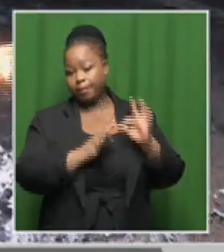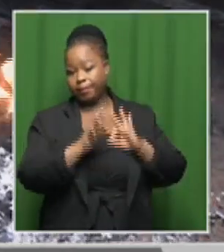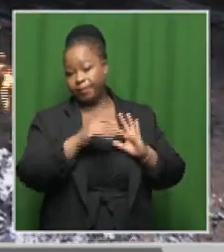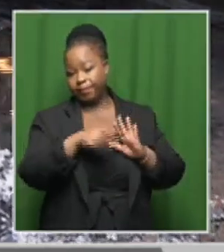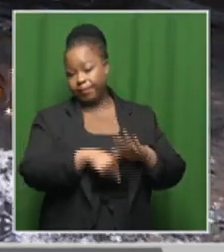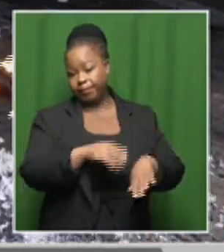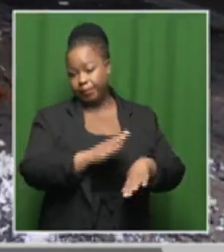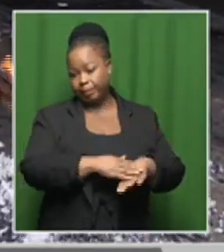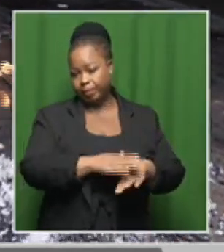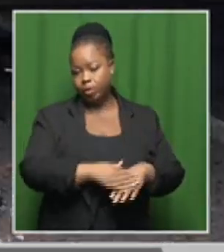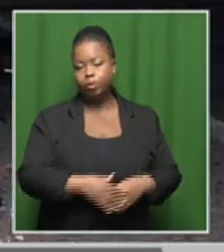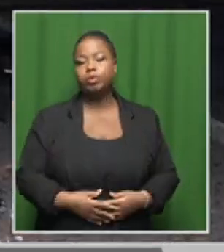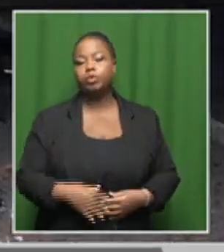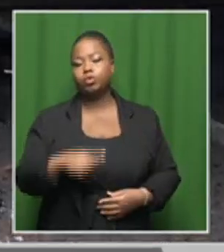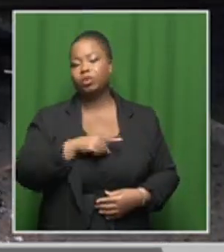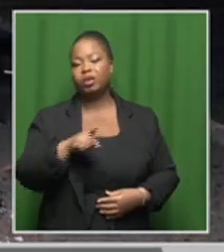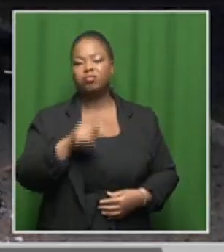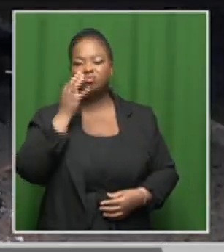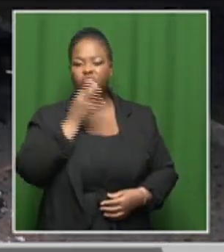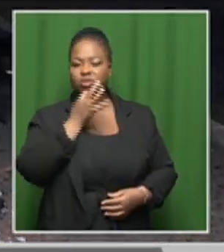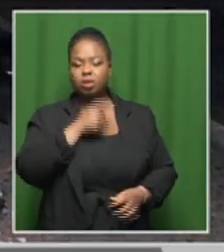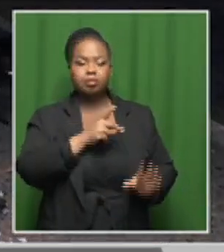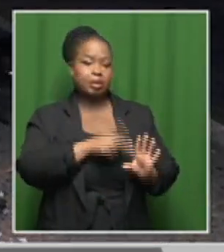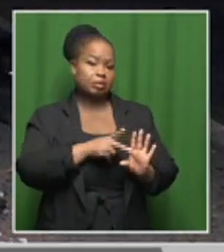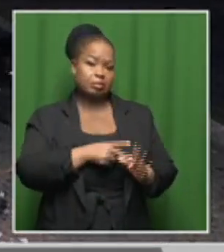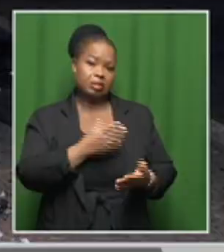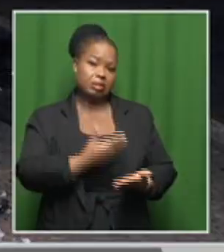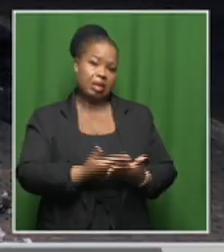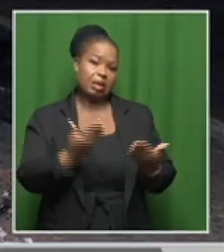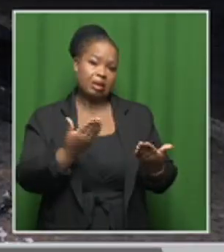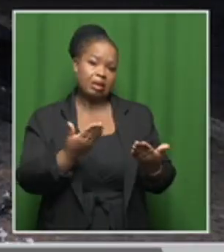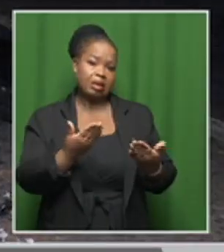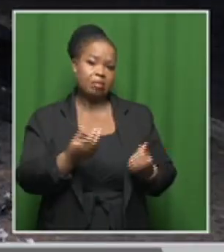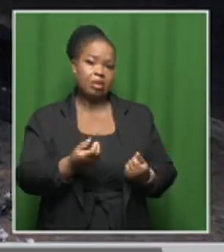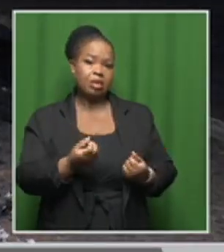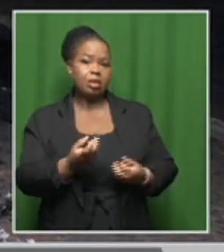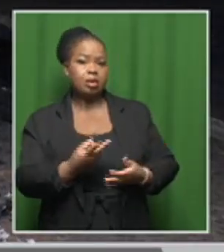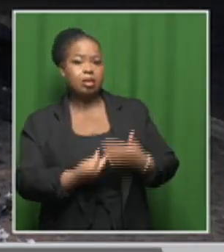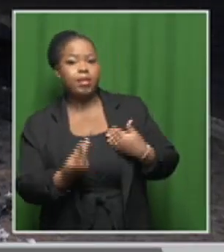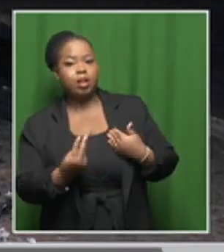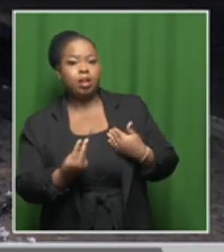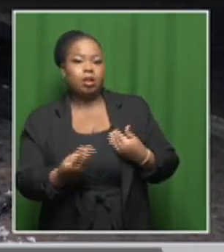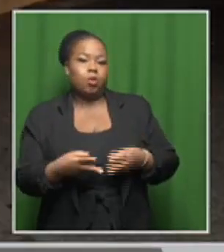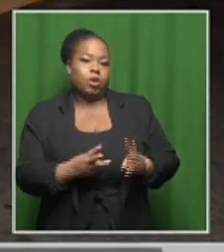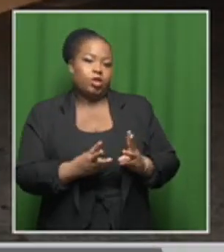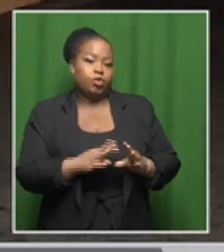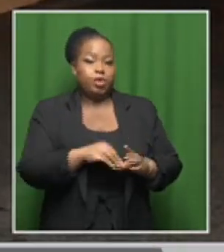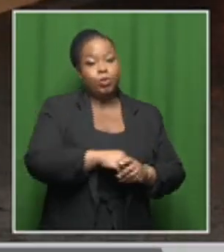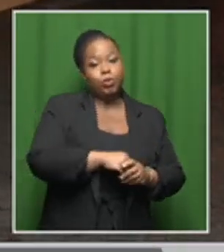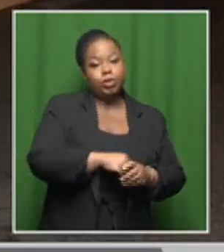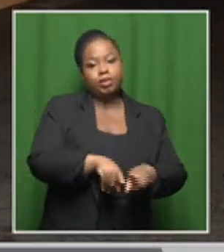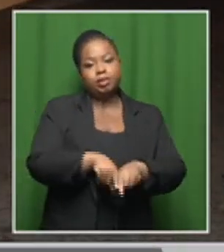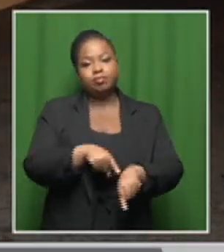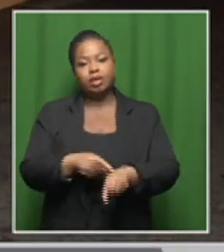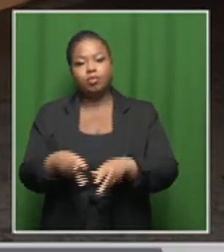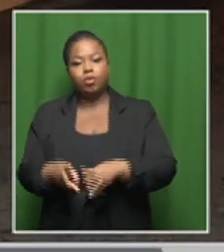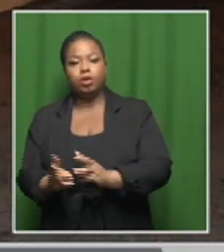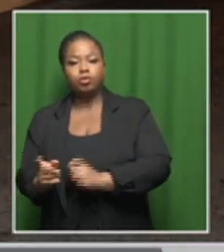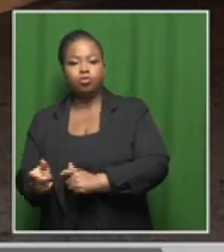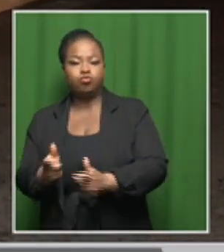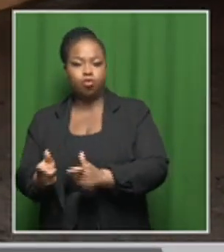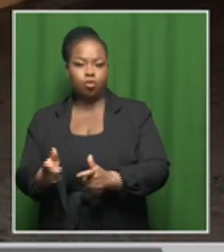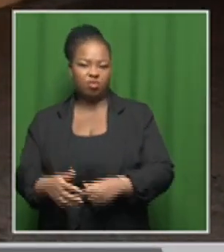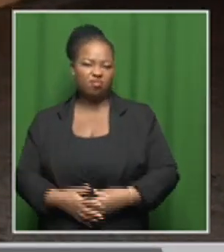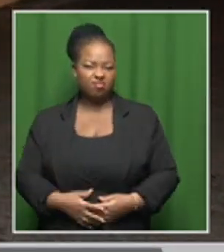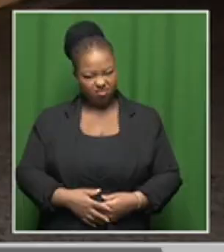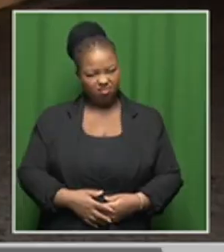because, I mean, you argue that participation can be a double-edged sword. It's a way to include, but it's also a way to control. And so talk to us